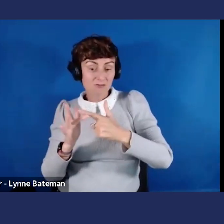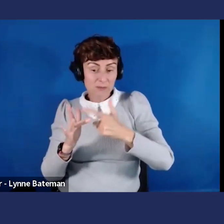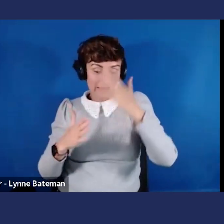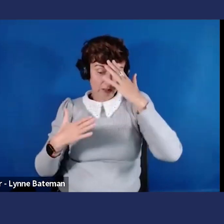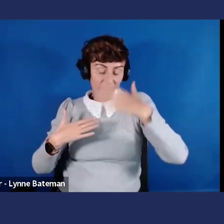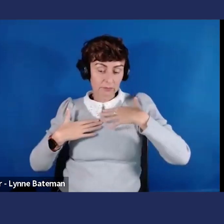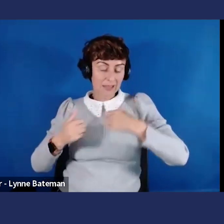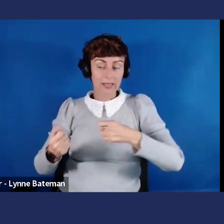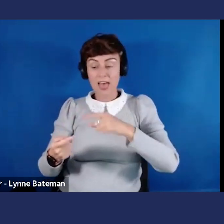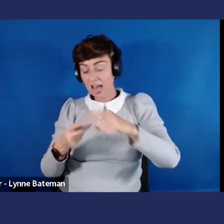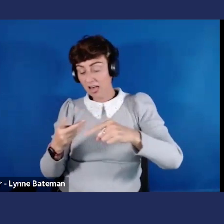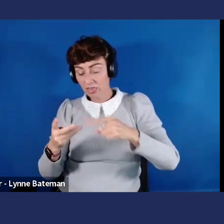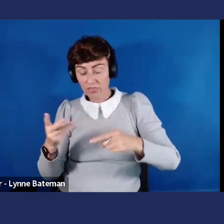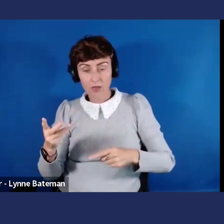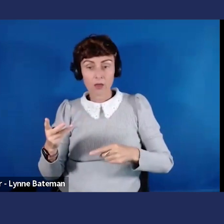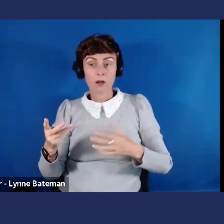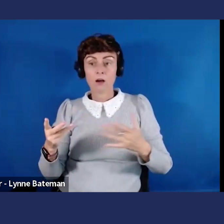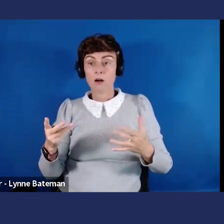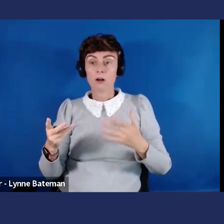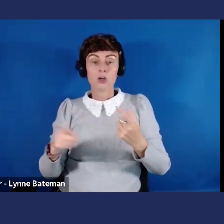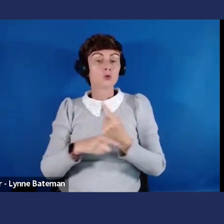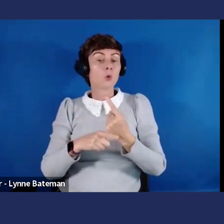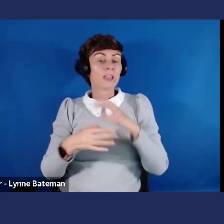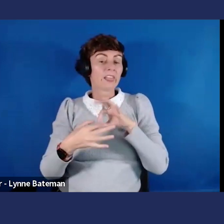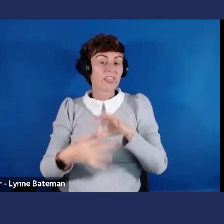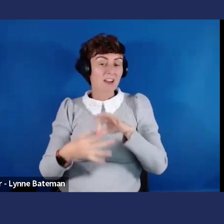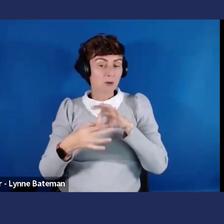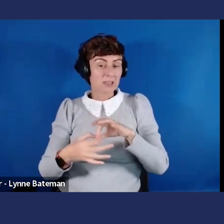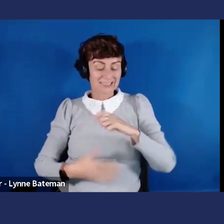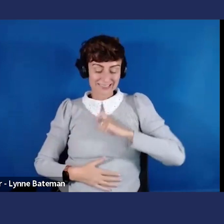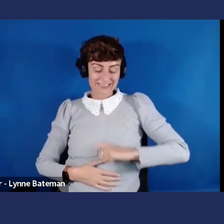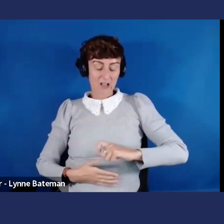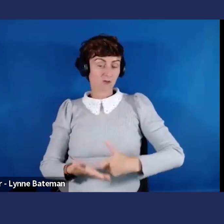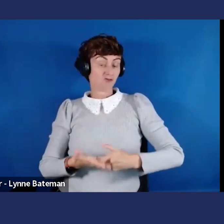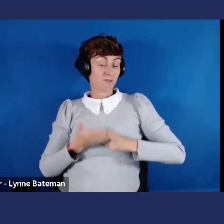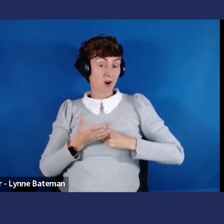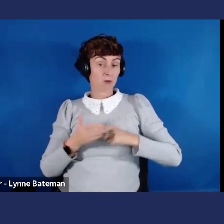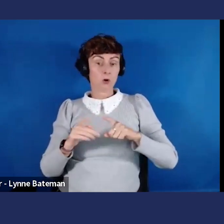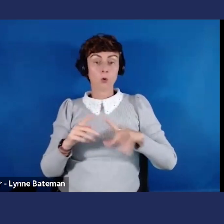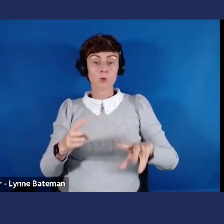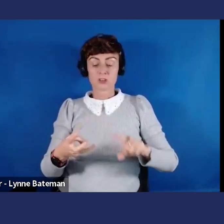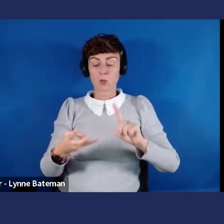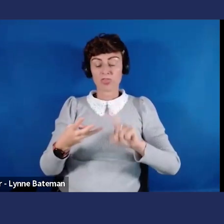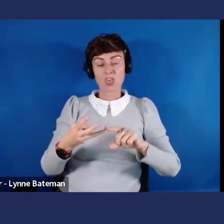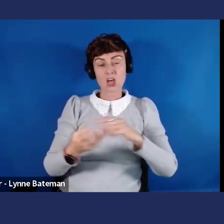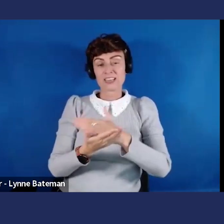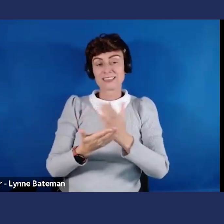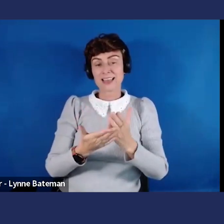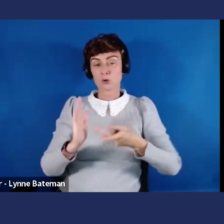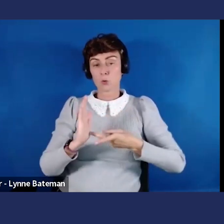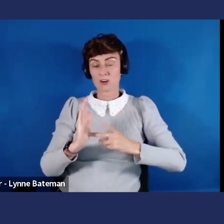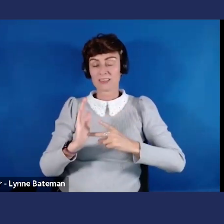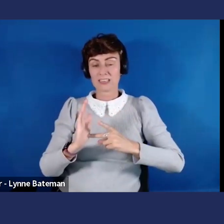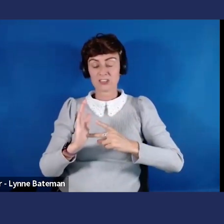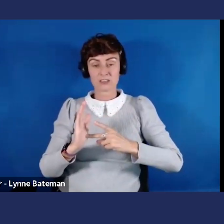parent-infant mental health teams, talking therapies, self-referrals, and then lots of other third sector organisations. We